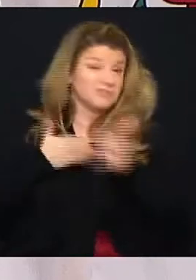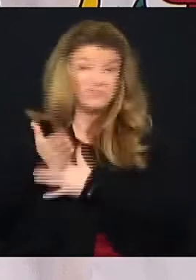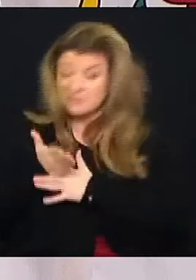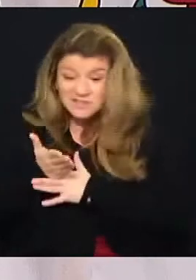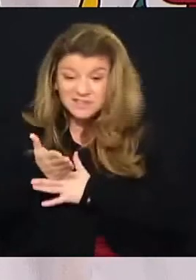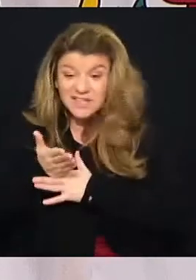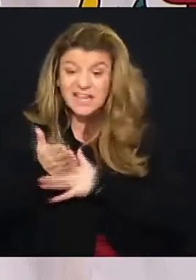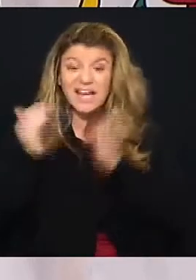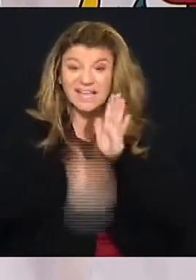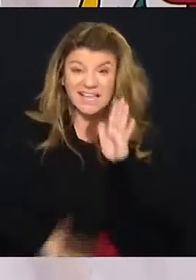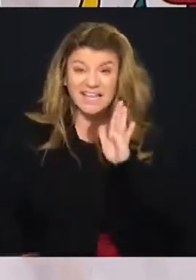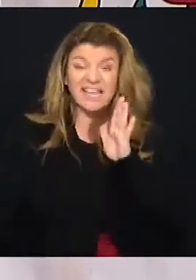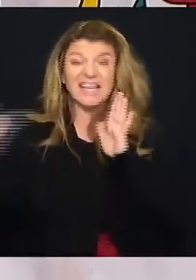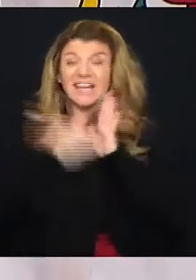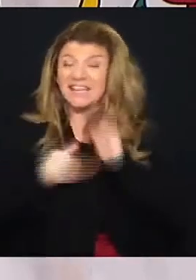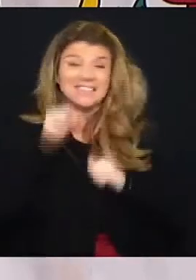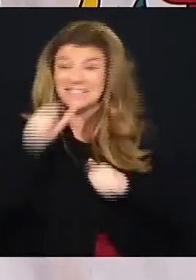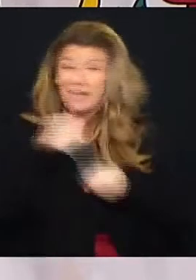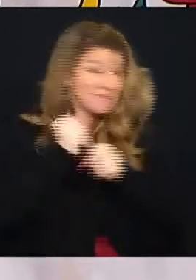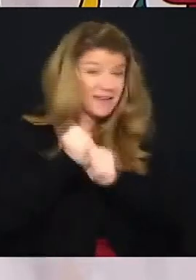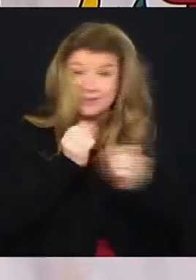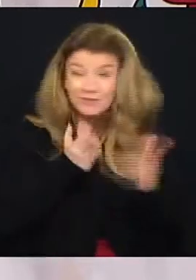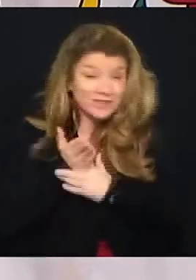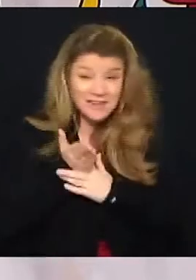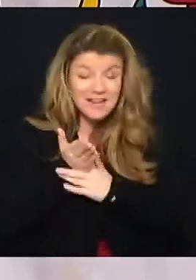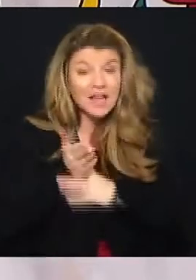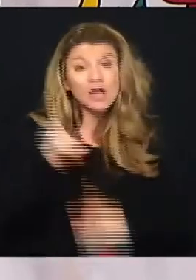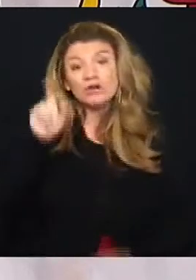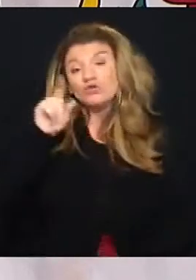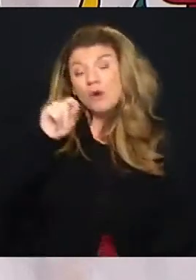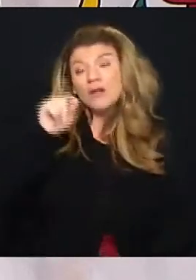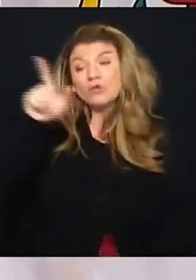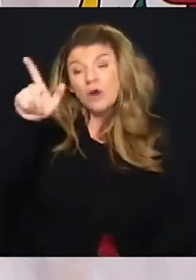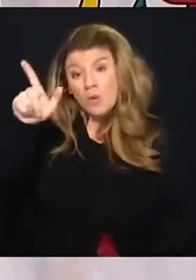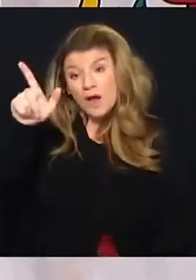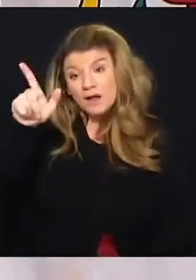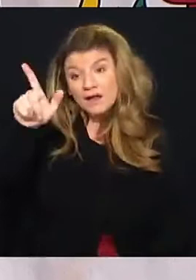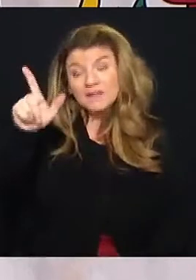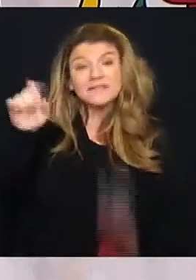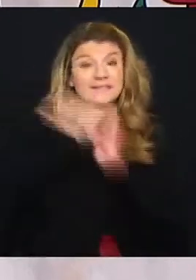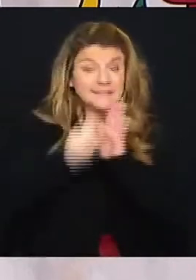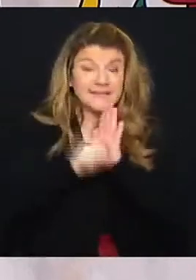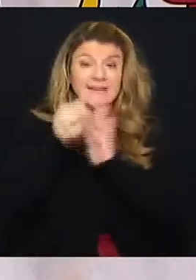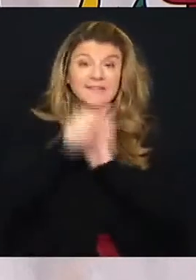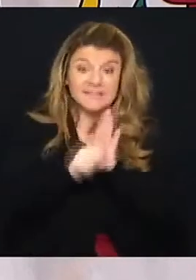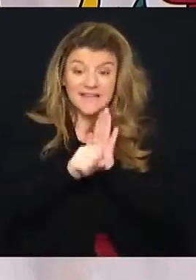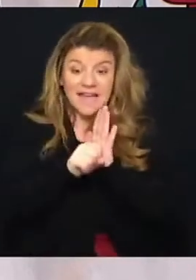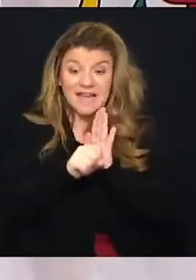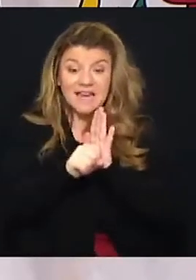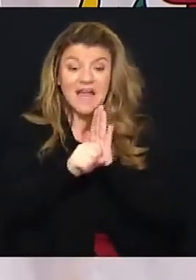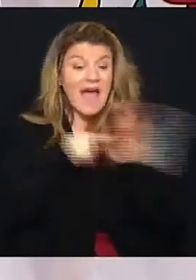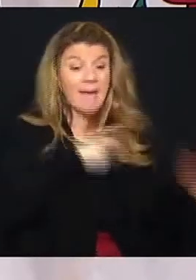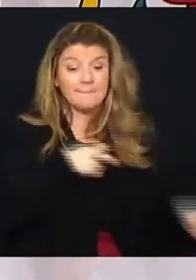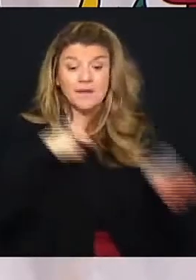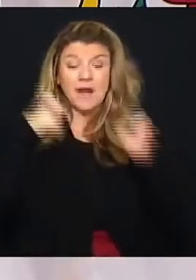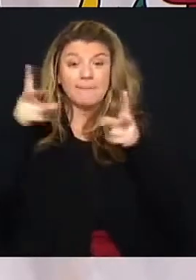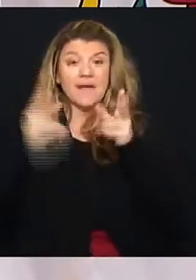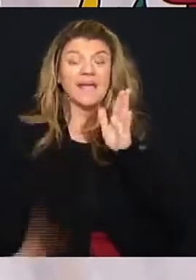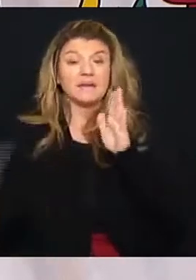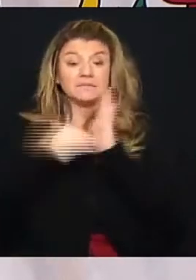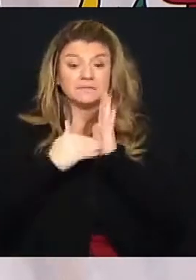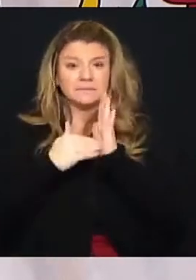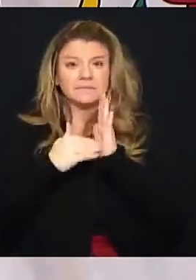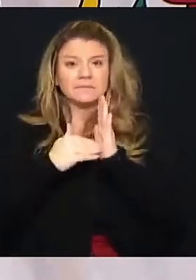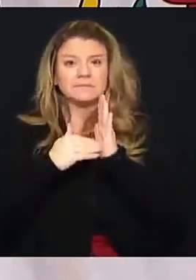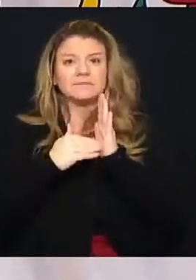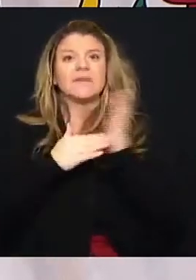and it didn't make it. And then in the 2021 State of the State address, we put it up again, and